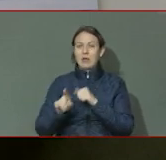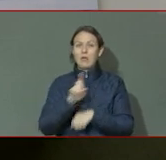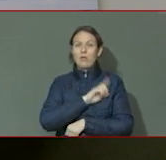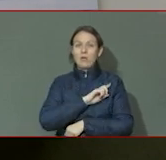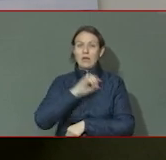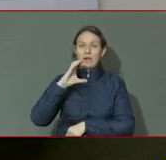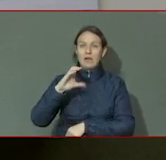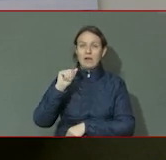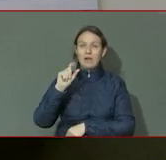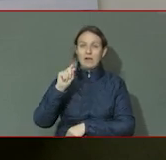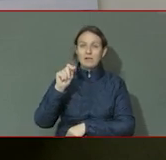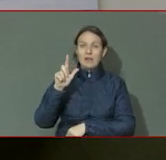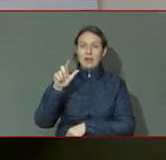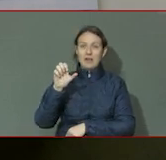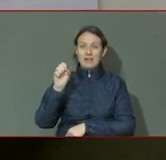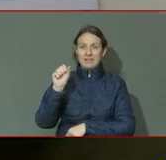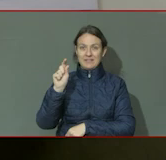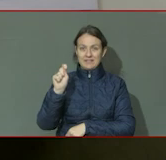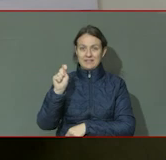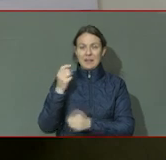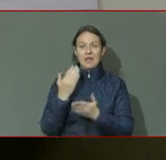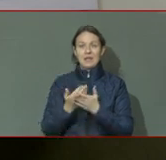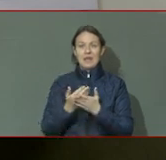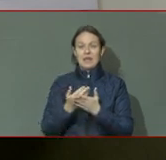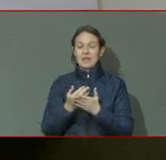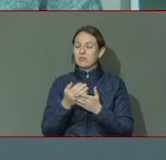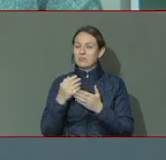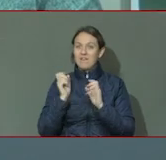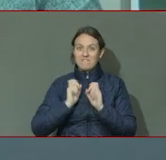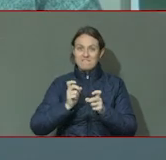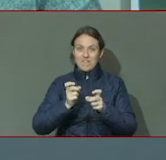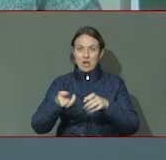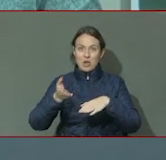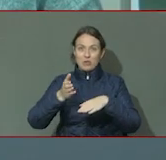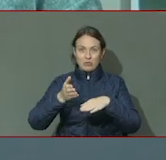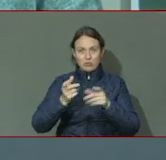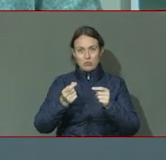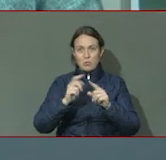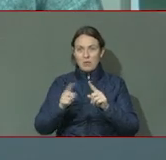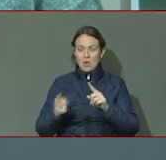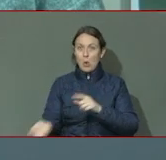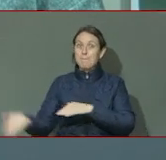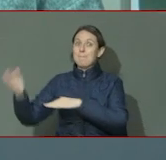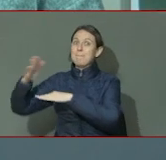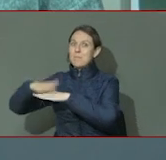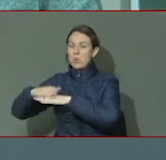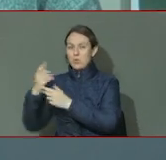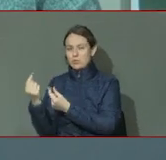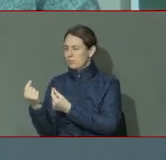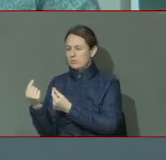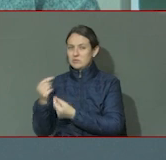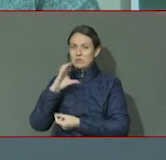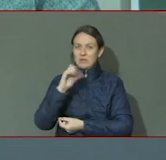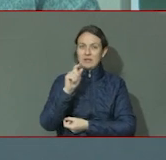can only get you the results faster, but not more. So a catalyst doesn't change